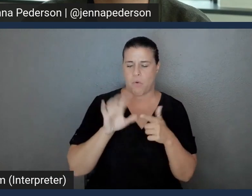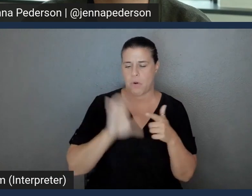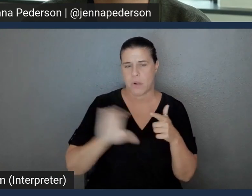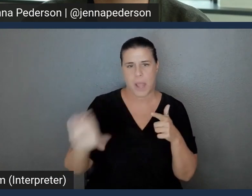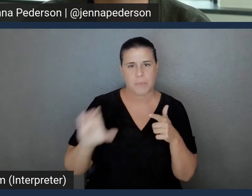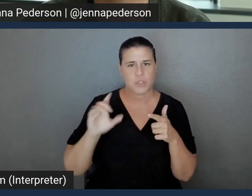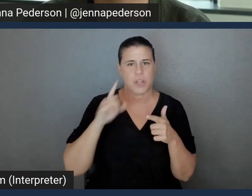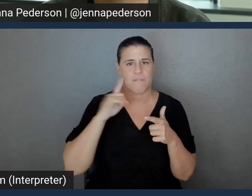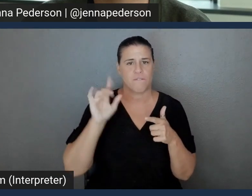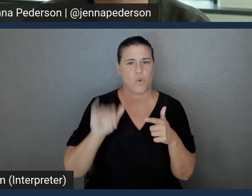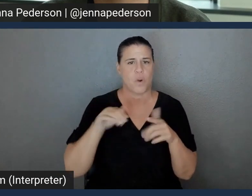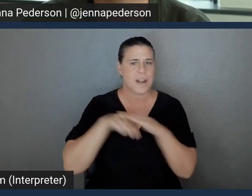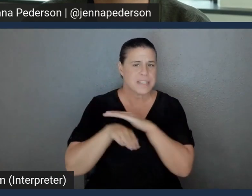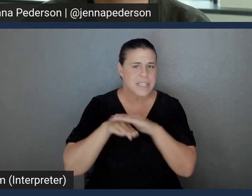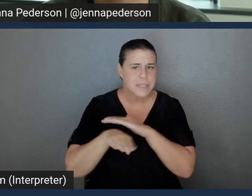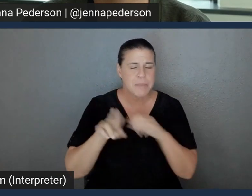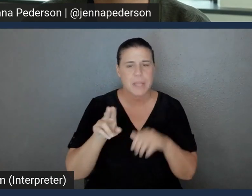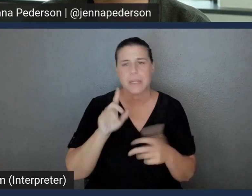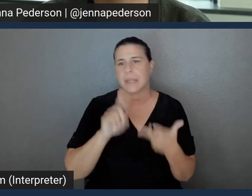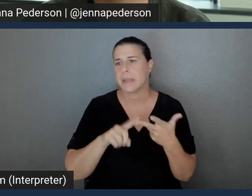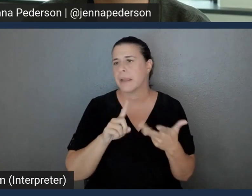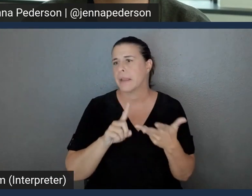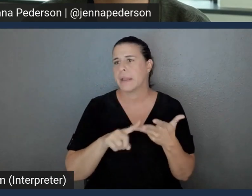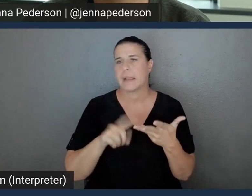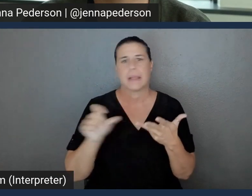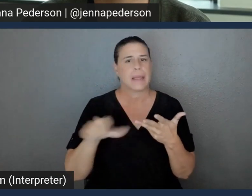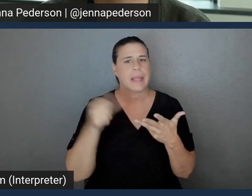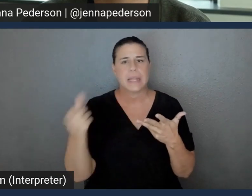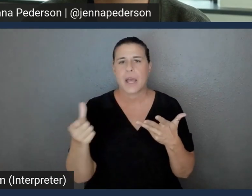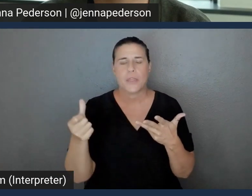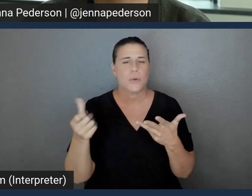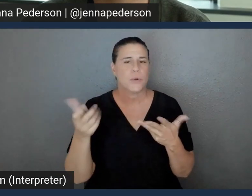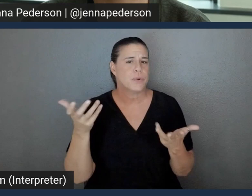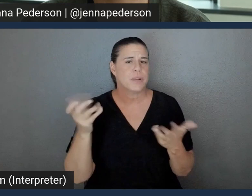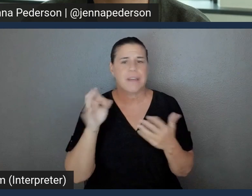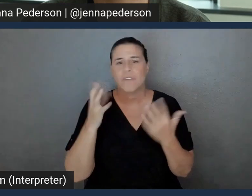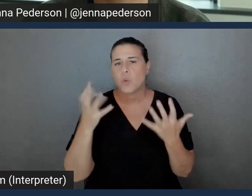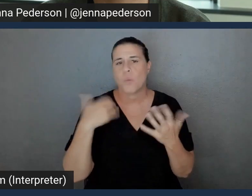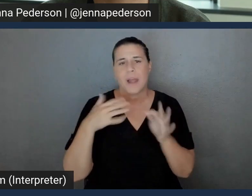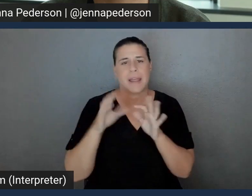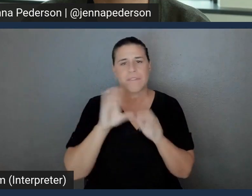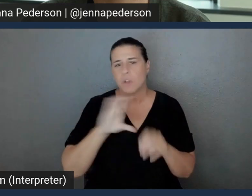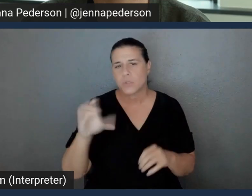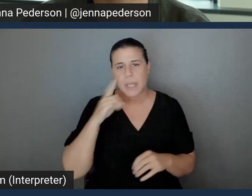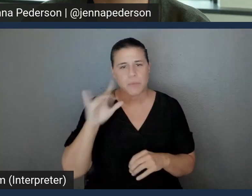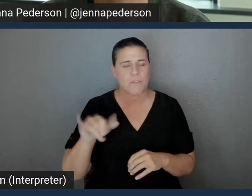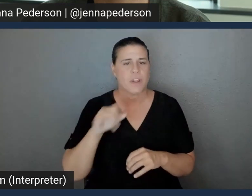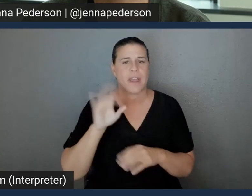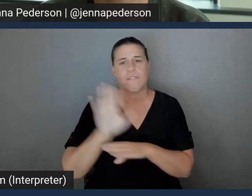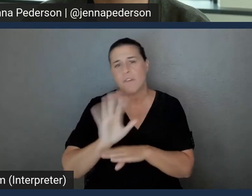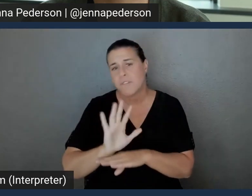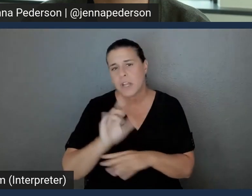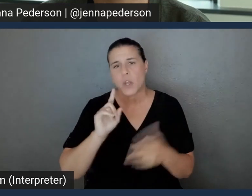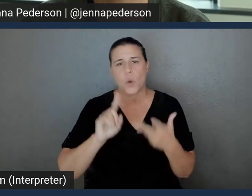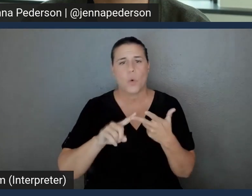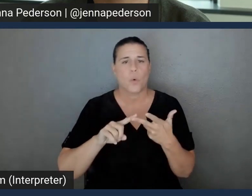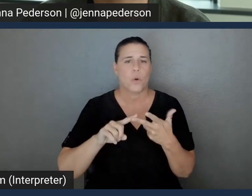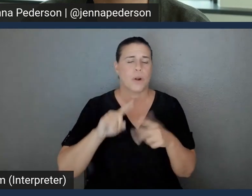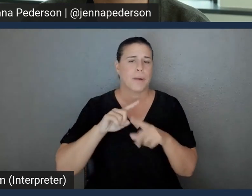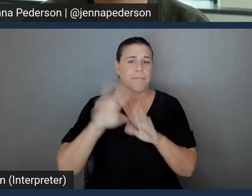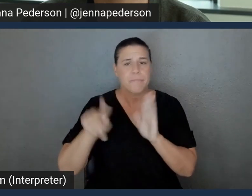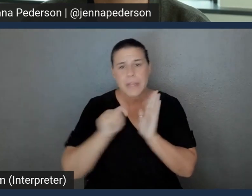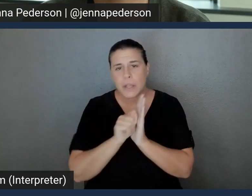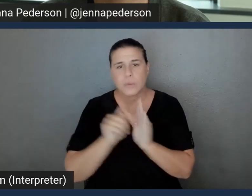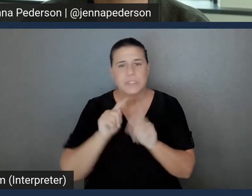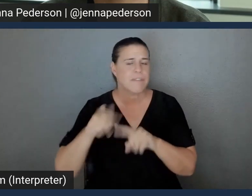For accessibility use cases, or any other like if you want to get captions for videos or movies,